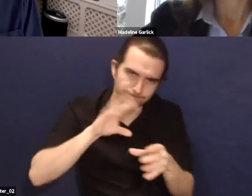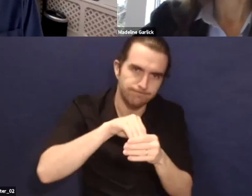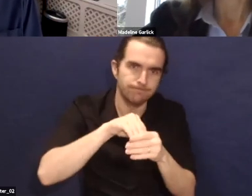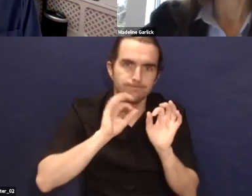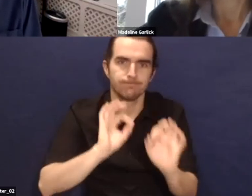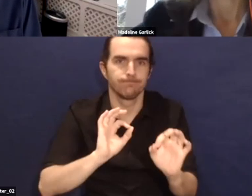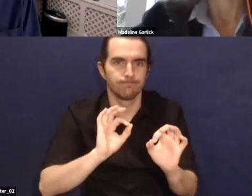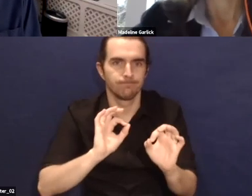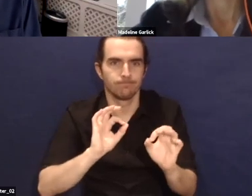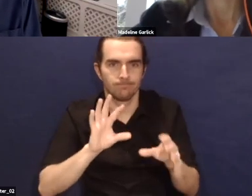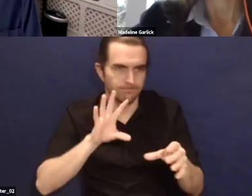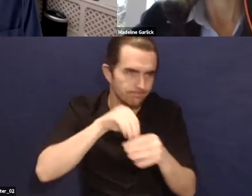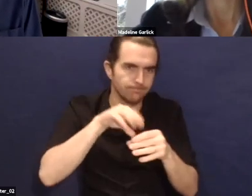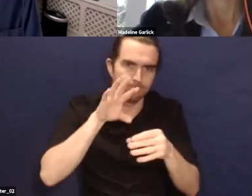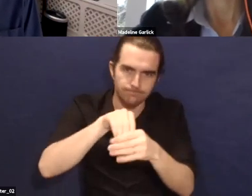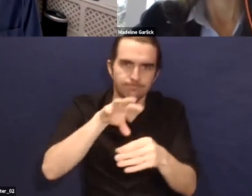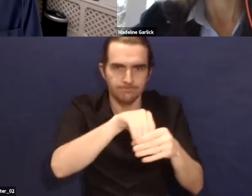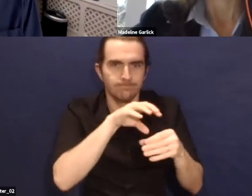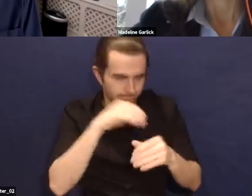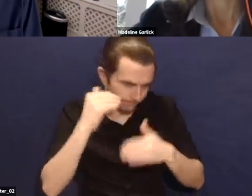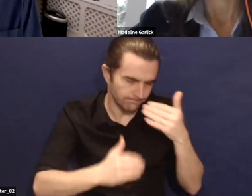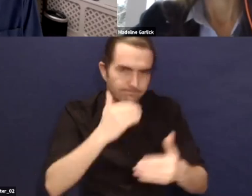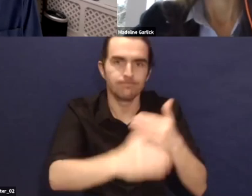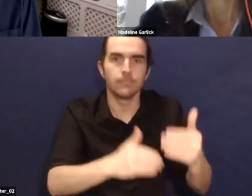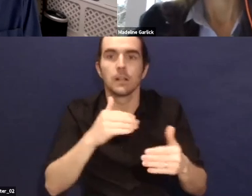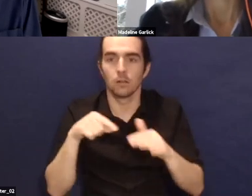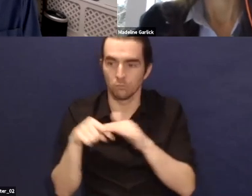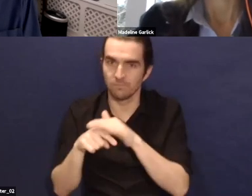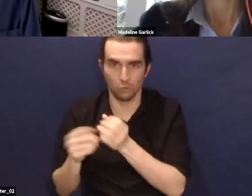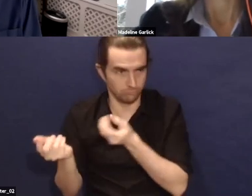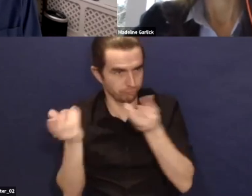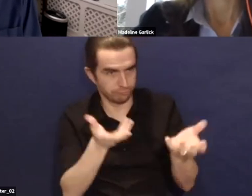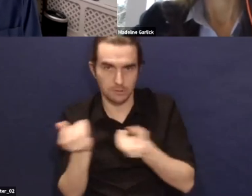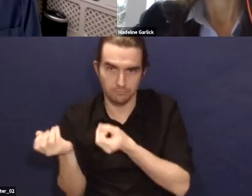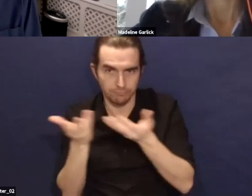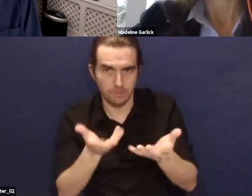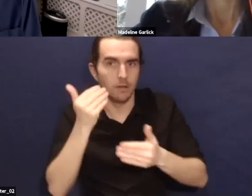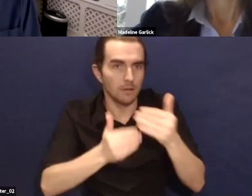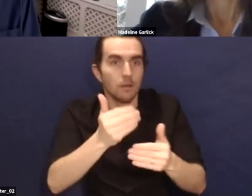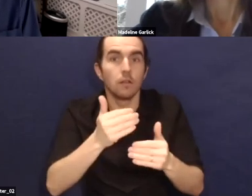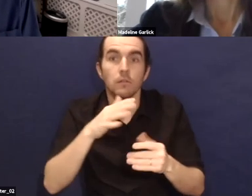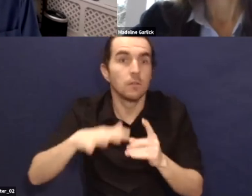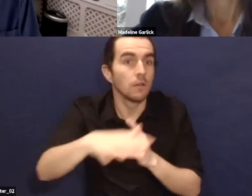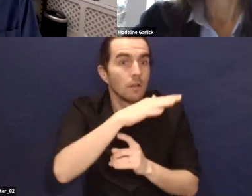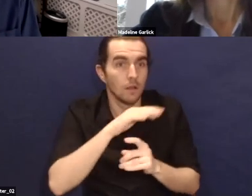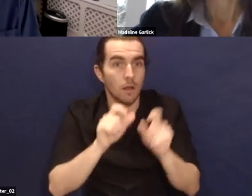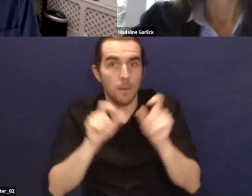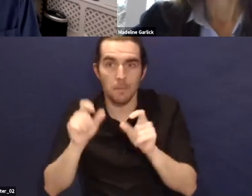benefits. But it does require the international community as a whole. We cannot let low and middle income